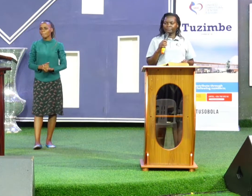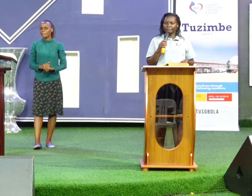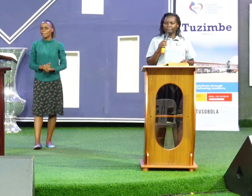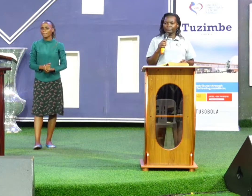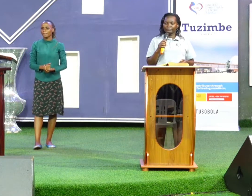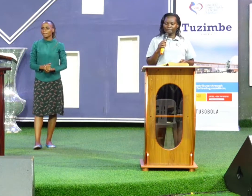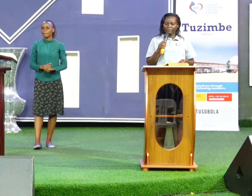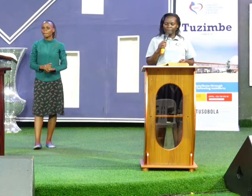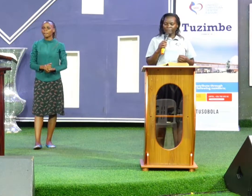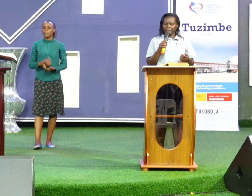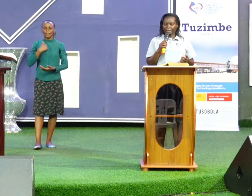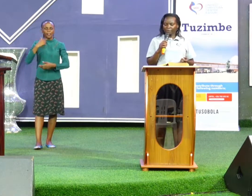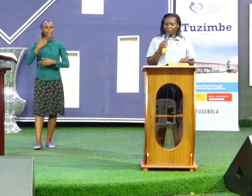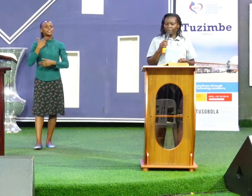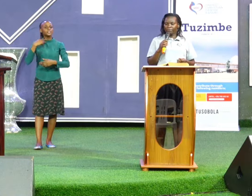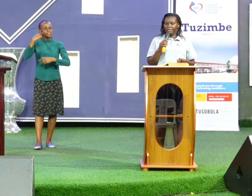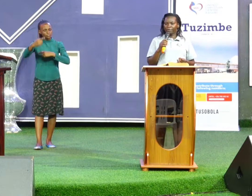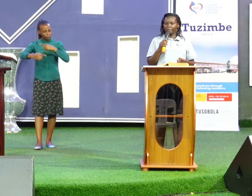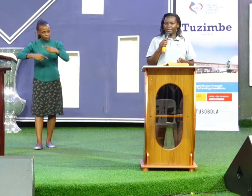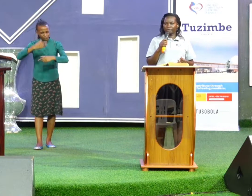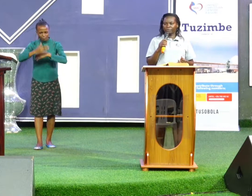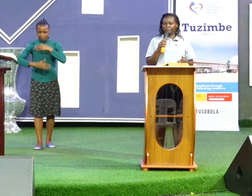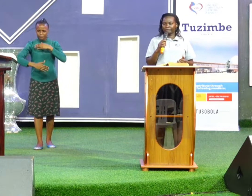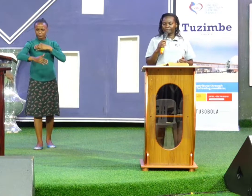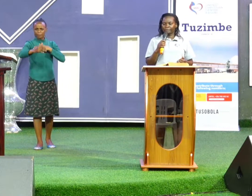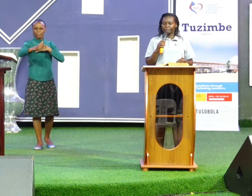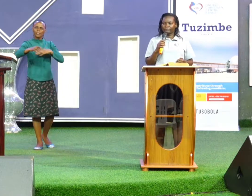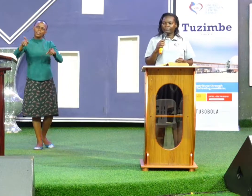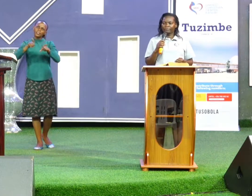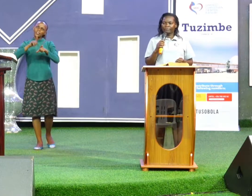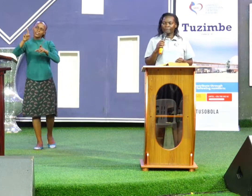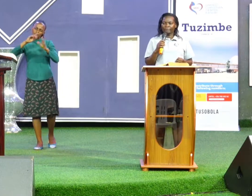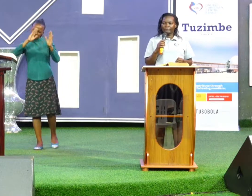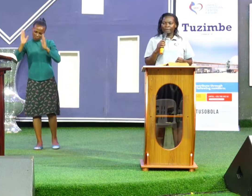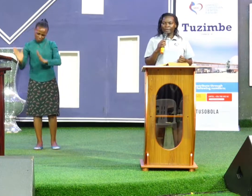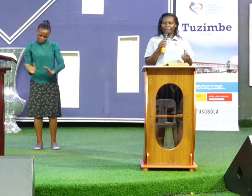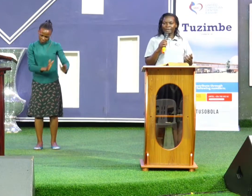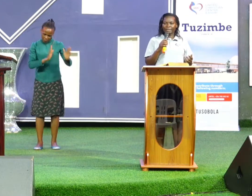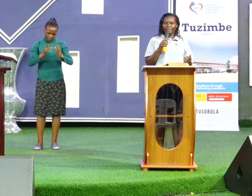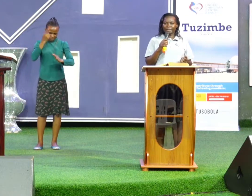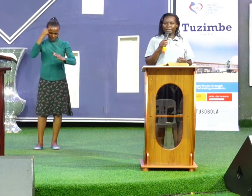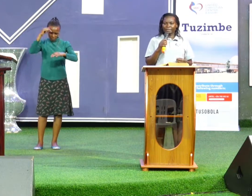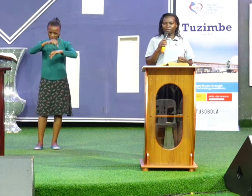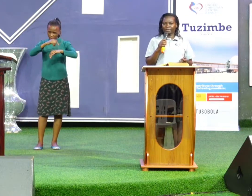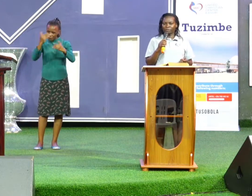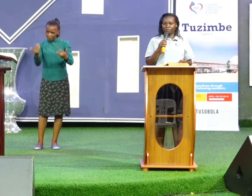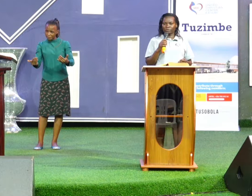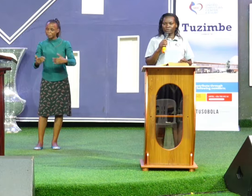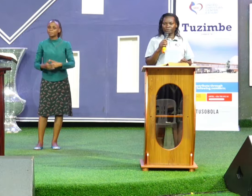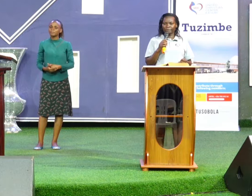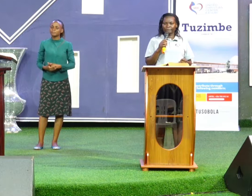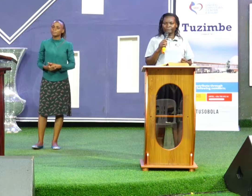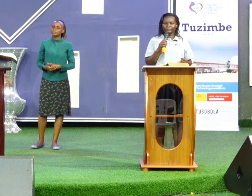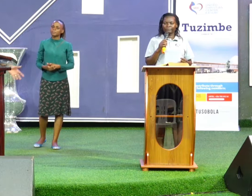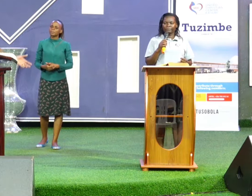I need to move forward. Nteekeddwa okweyongerayo mu maaso. As I was preparing for this session, nga bwe nabadde nteekateeka olw'ekitundu